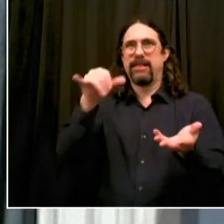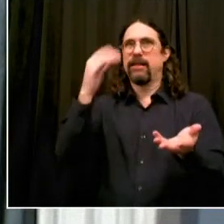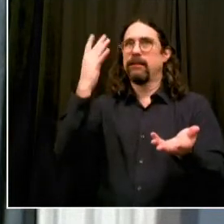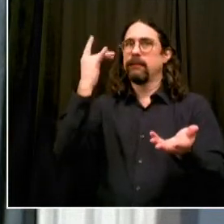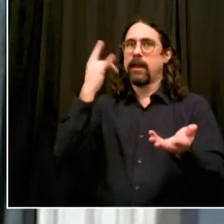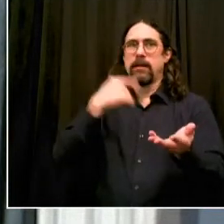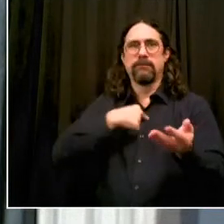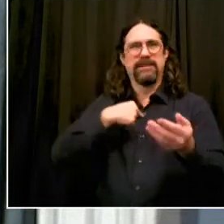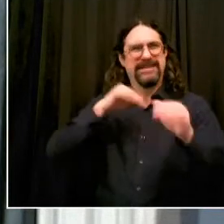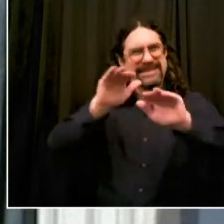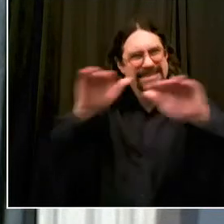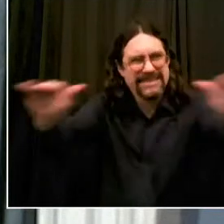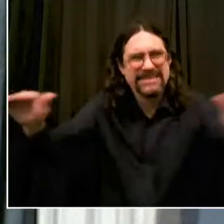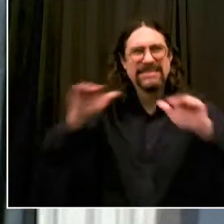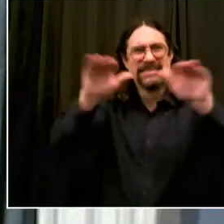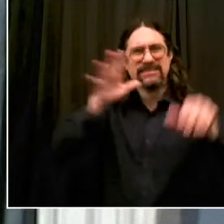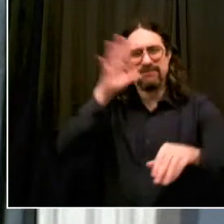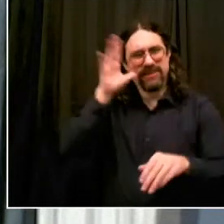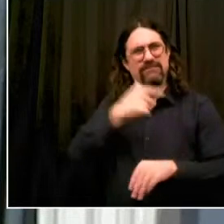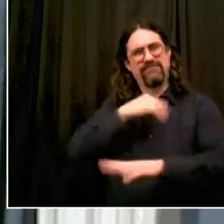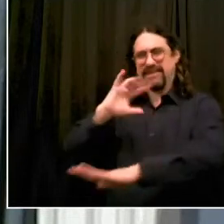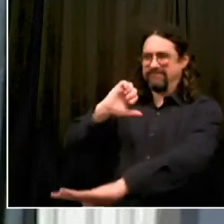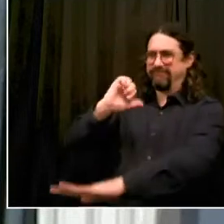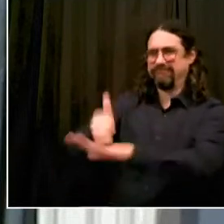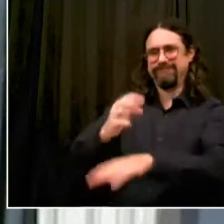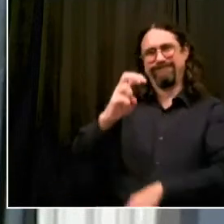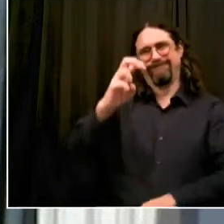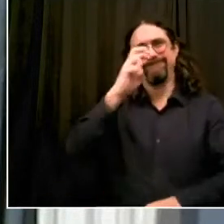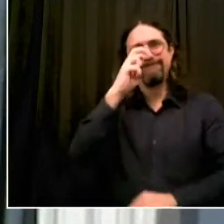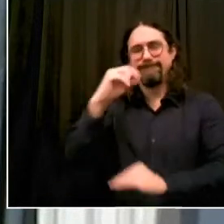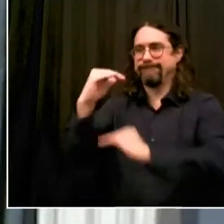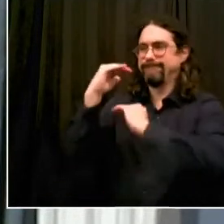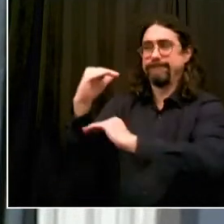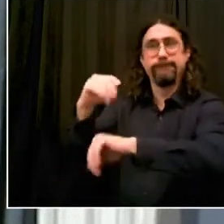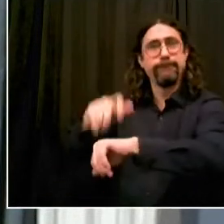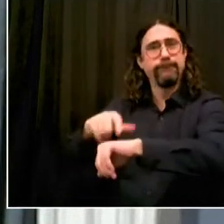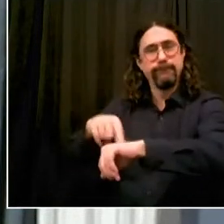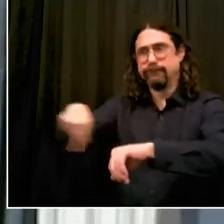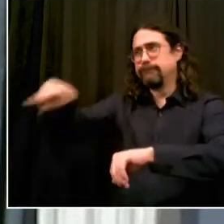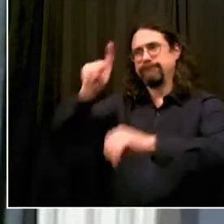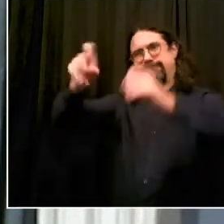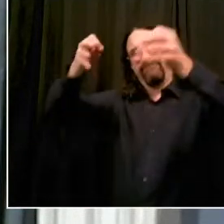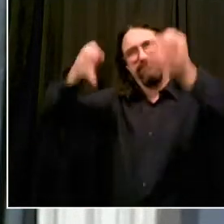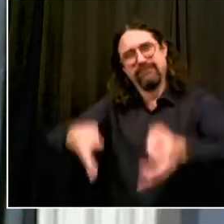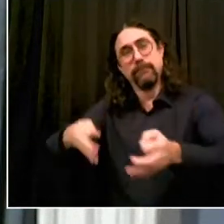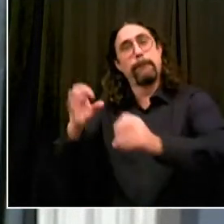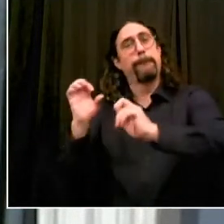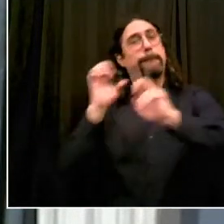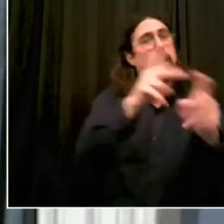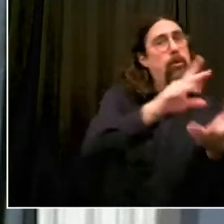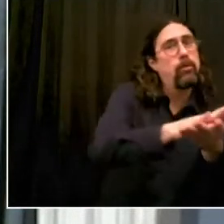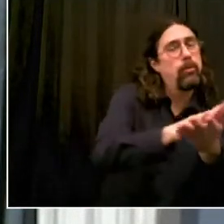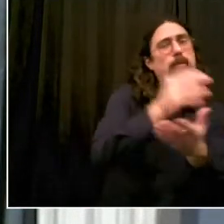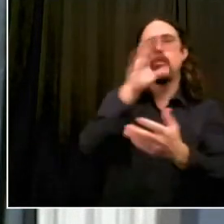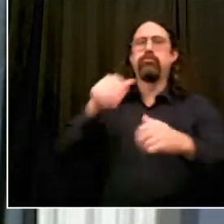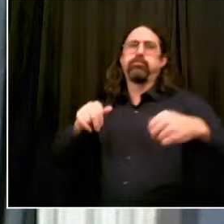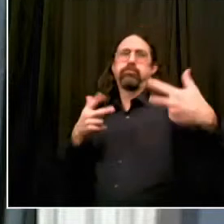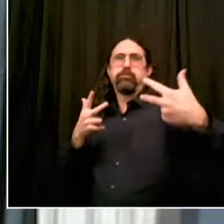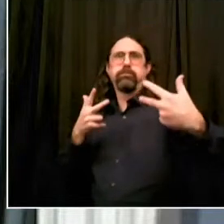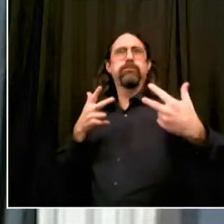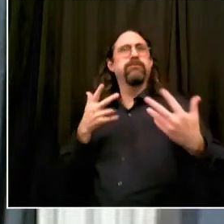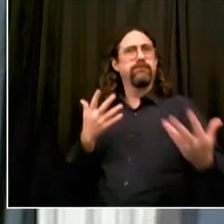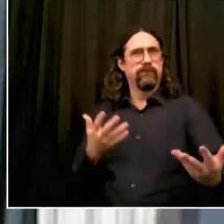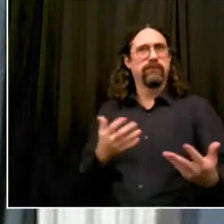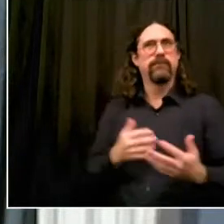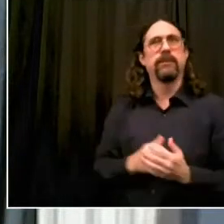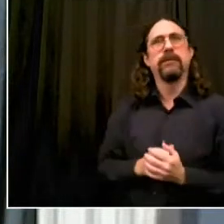have solid numbers, they're able to, in many cases, reprogram and get more days of in-person instruction in place. So again, we